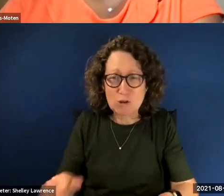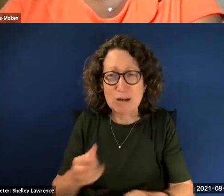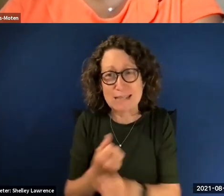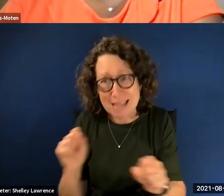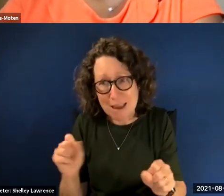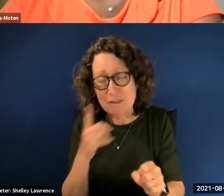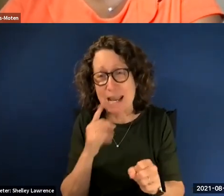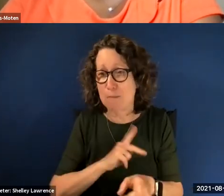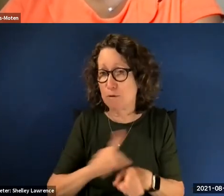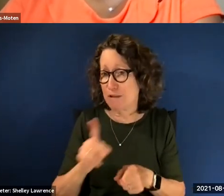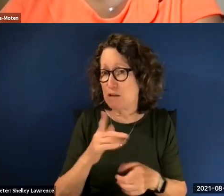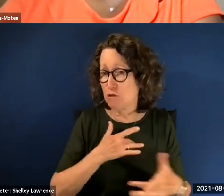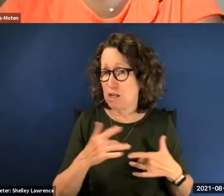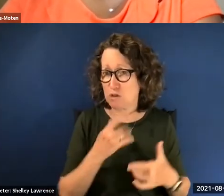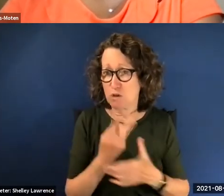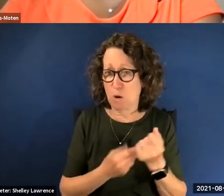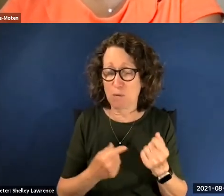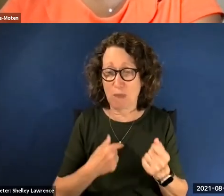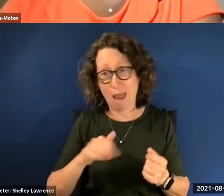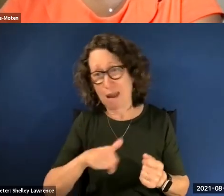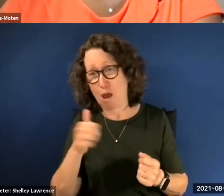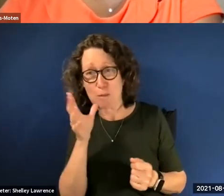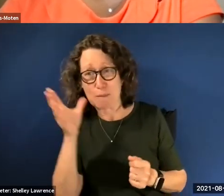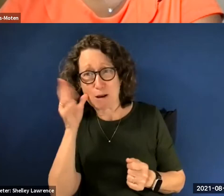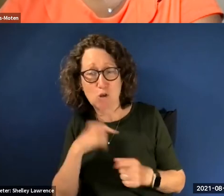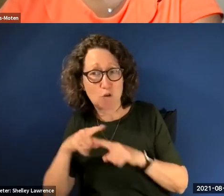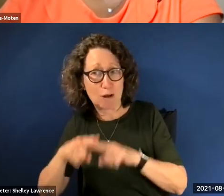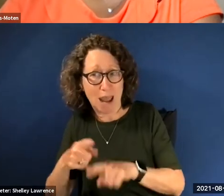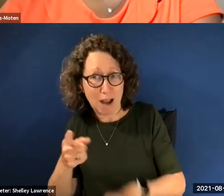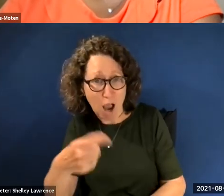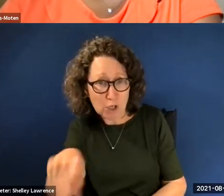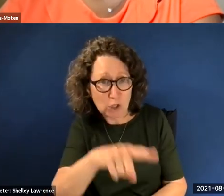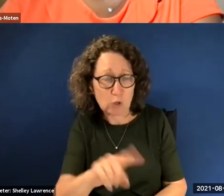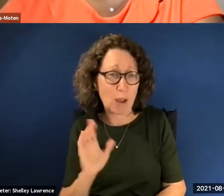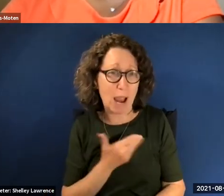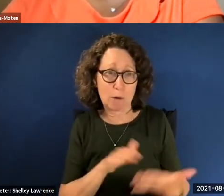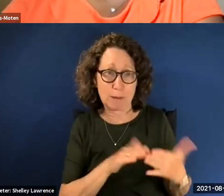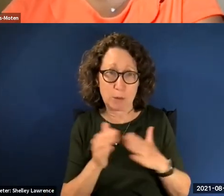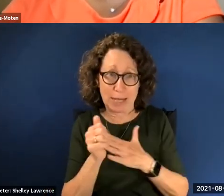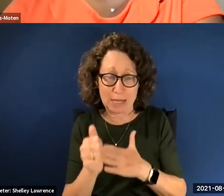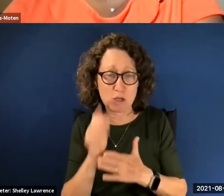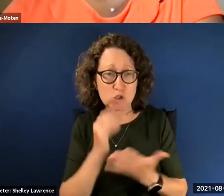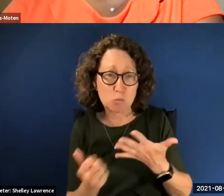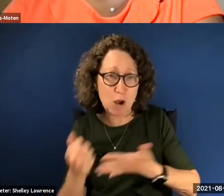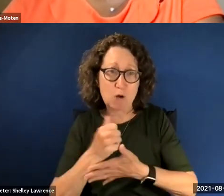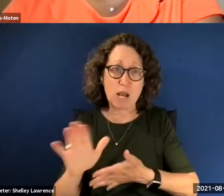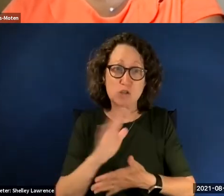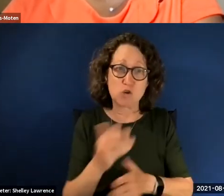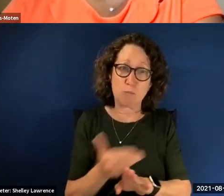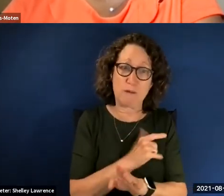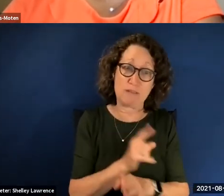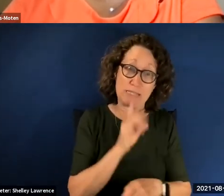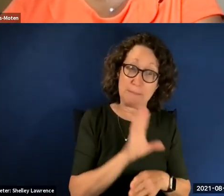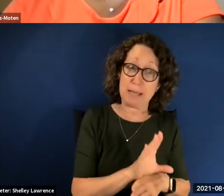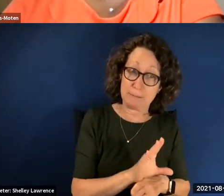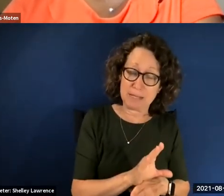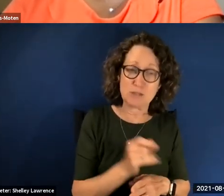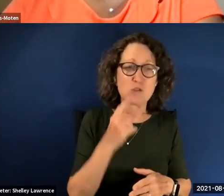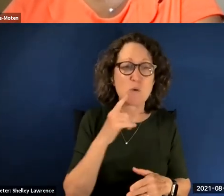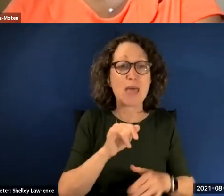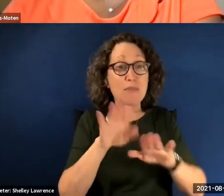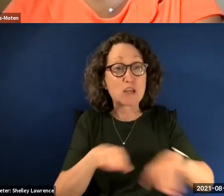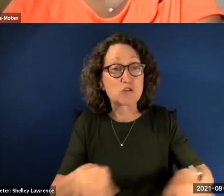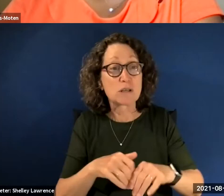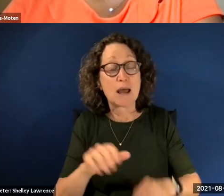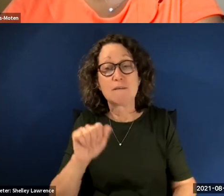and a professional concern. I and other parents are relying on you, our community leaders, to prioritize your previous commitments so that the children